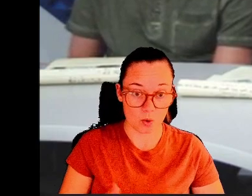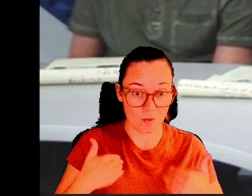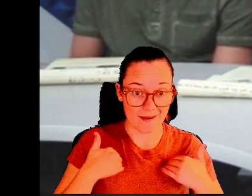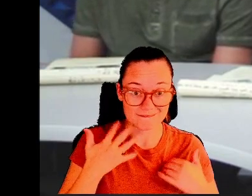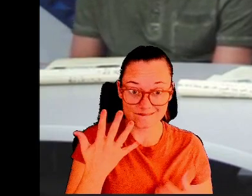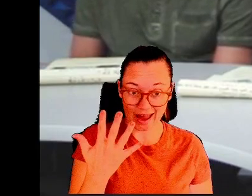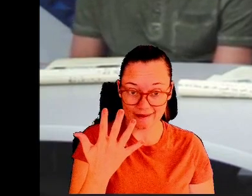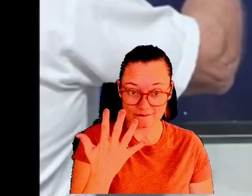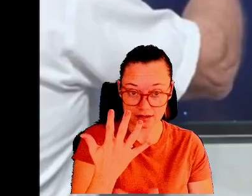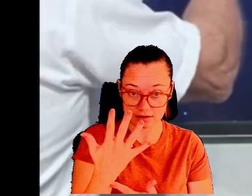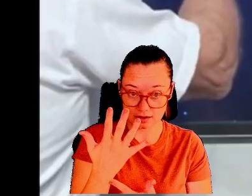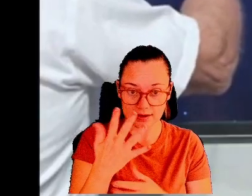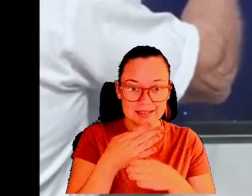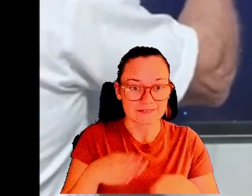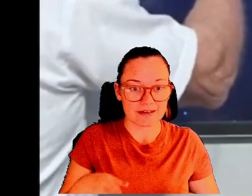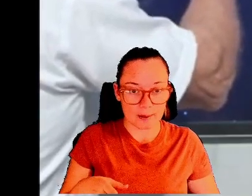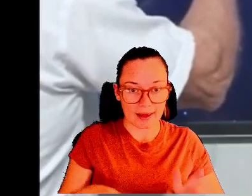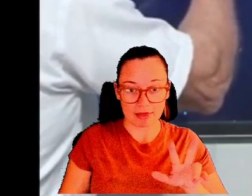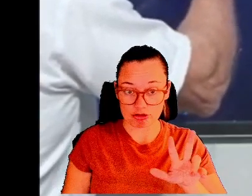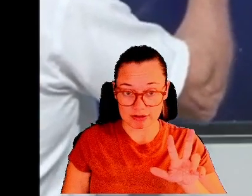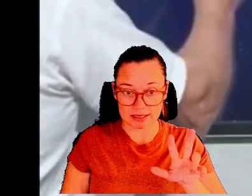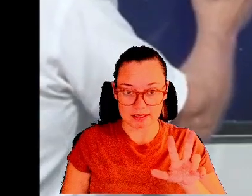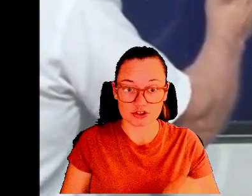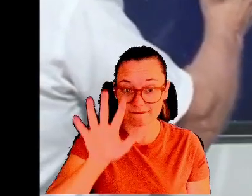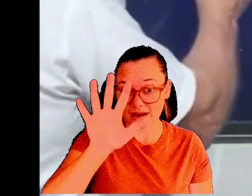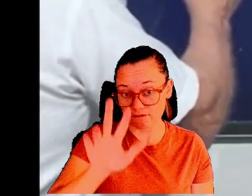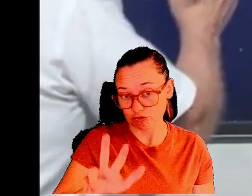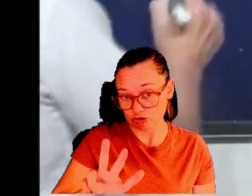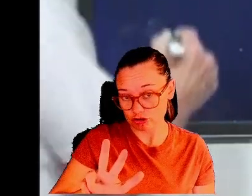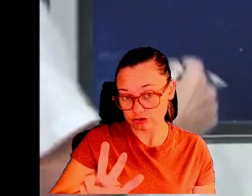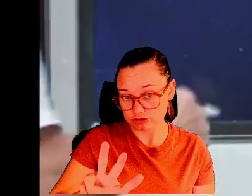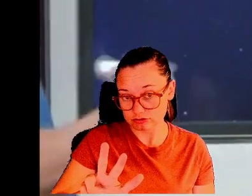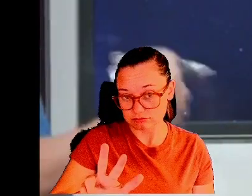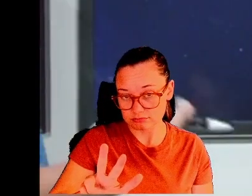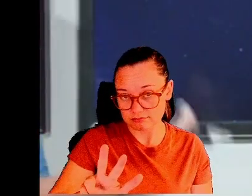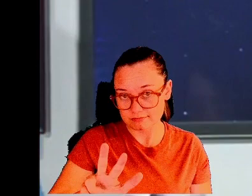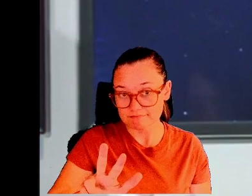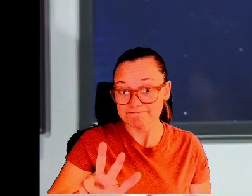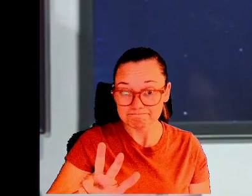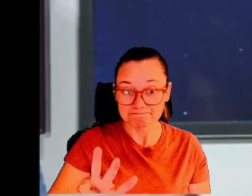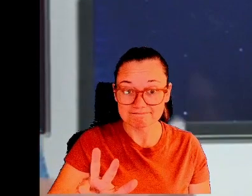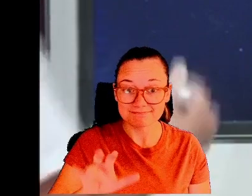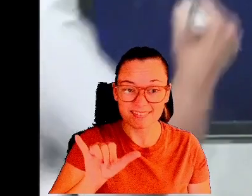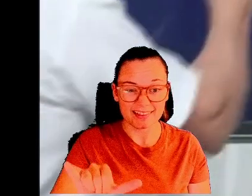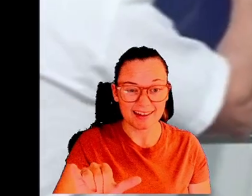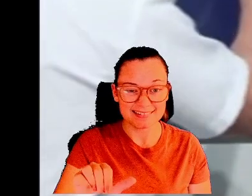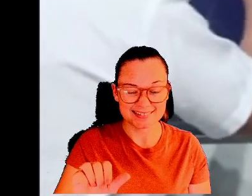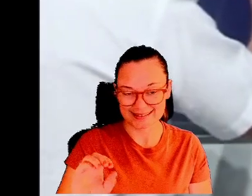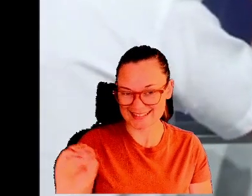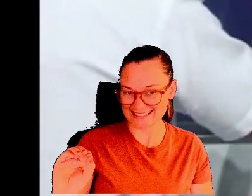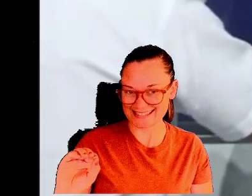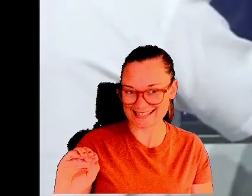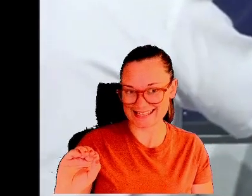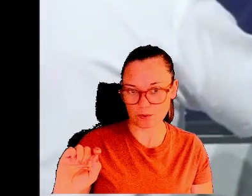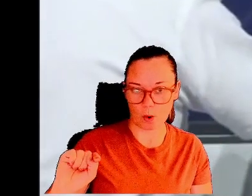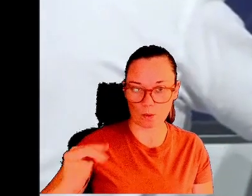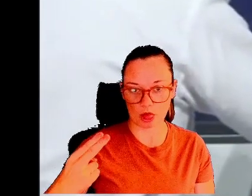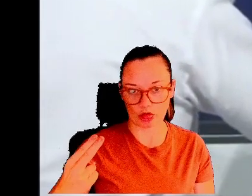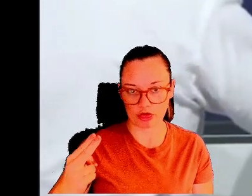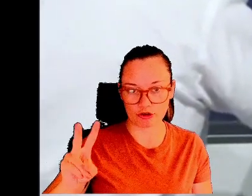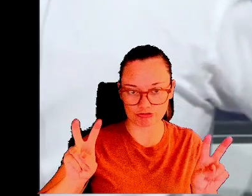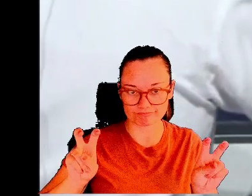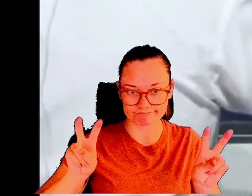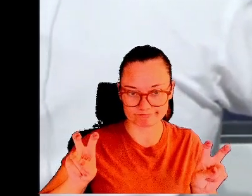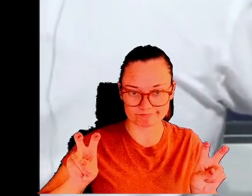3. We get 5/3. 5/3 would be like the 0th term. This was the first term,